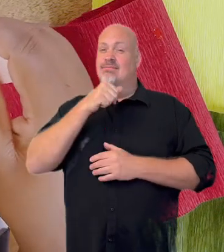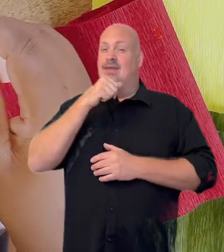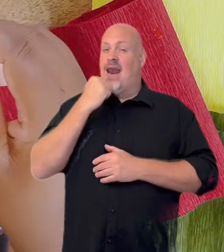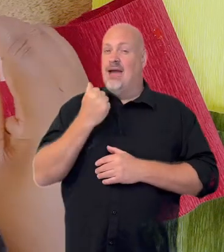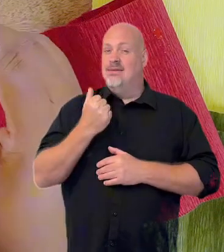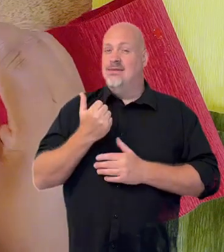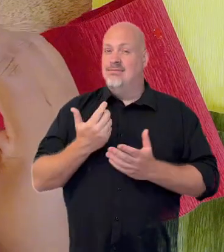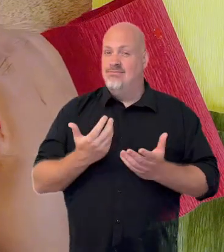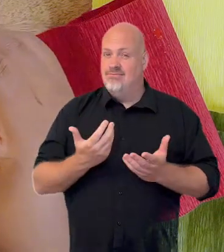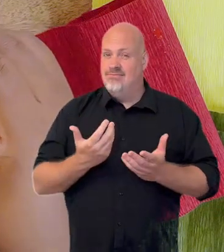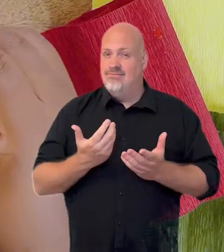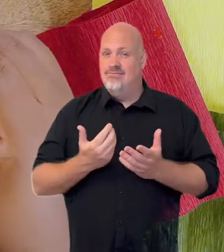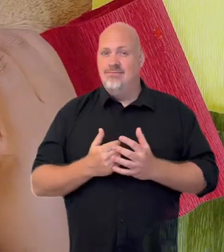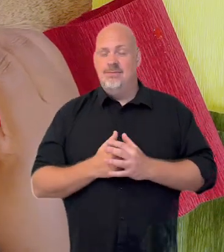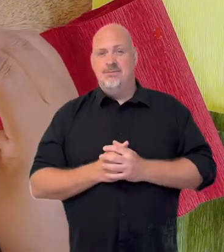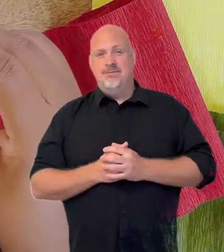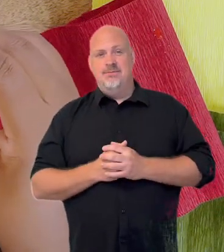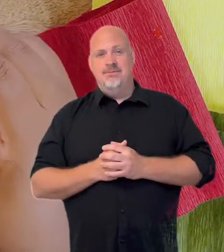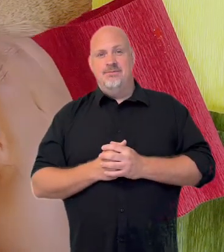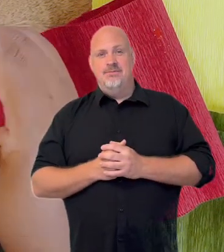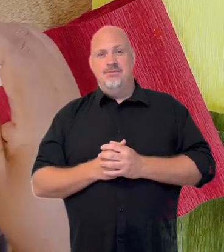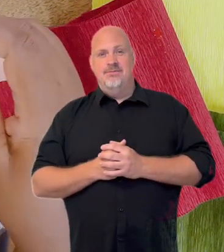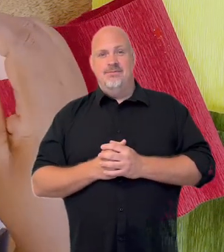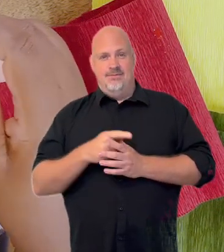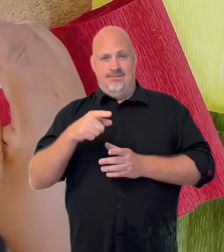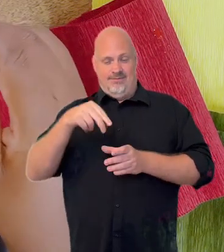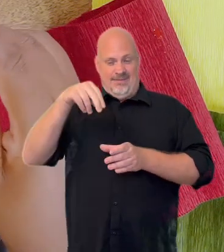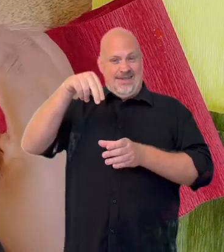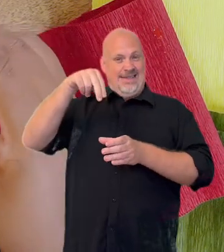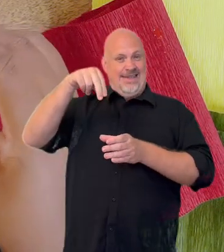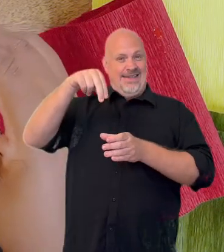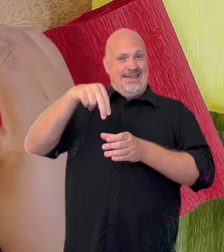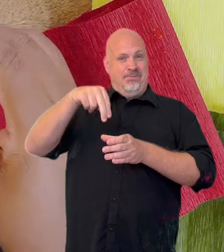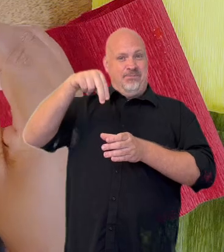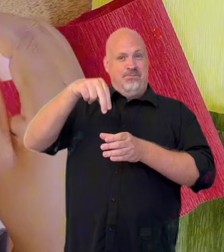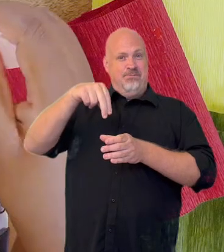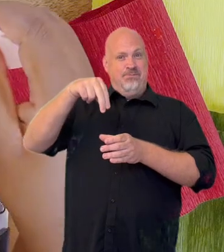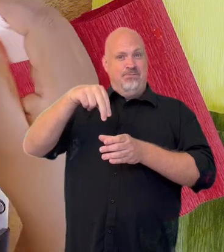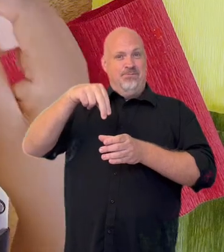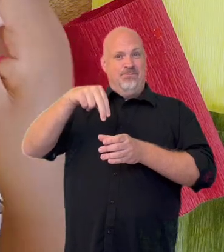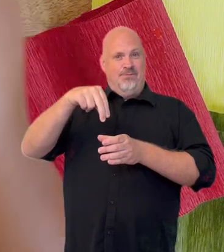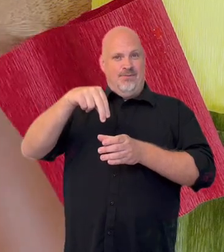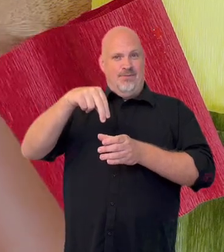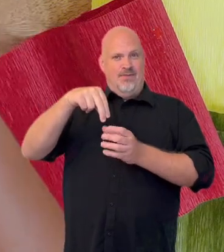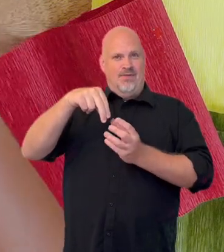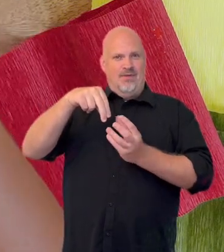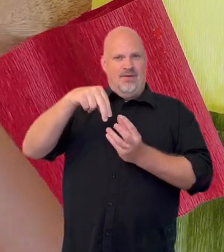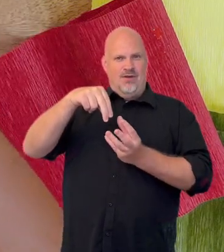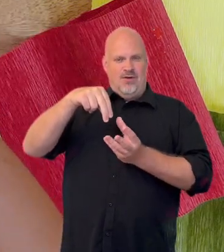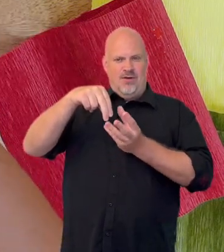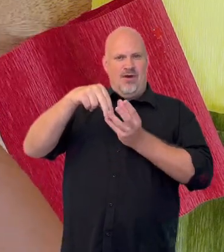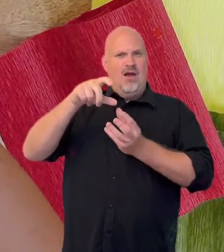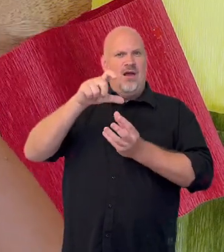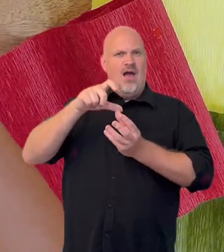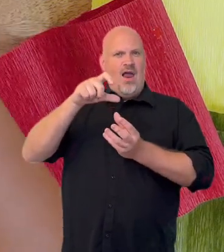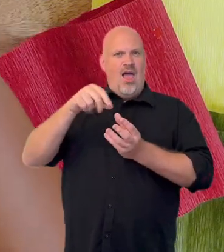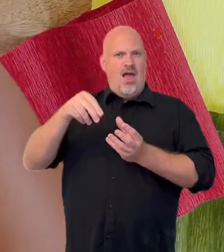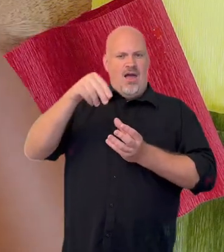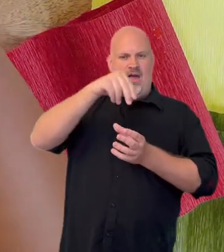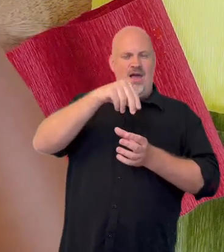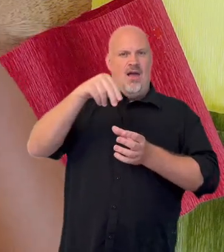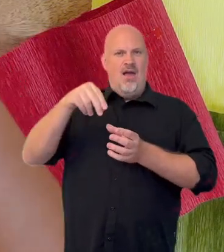is that you can also dip it into the ink as well to add to the depth of the